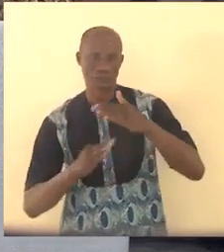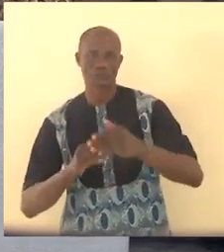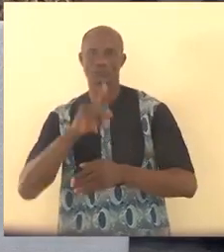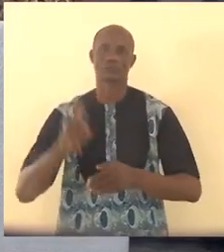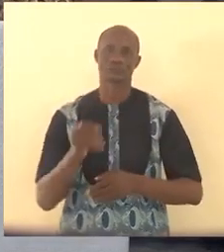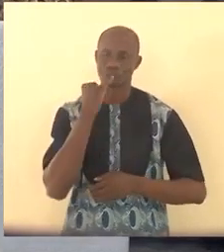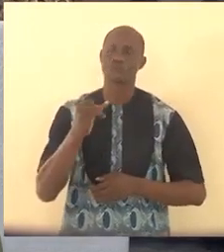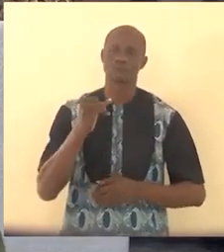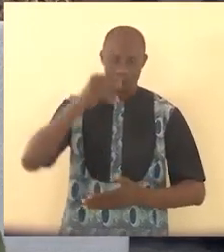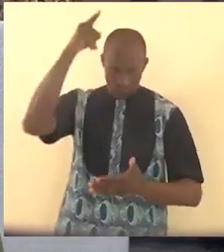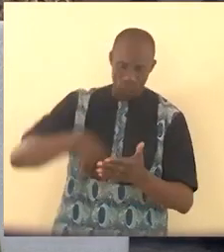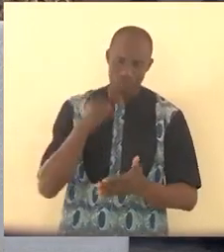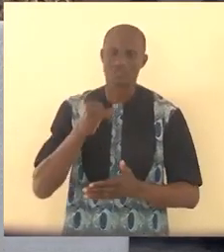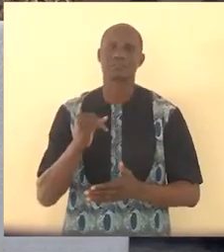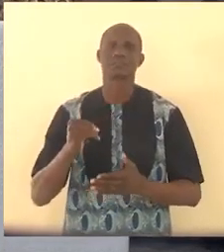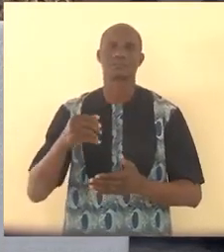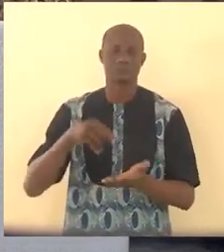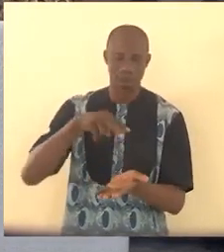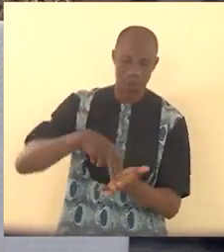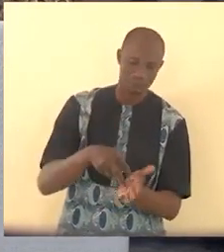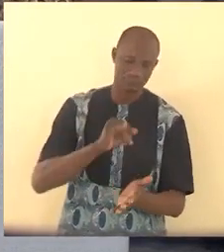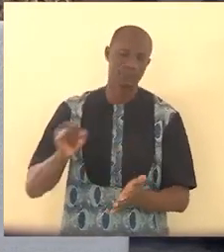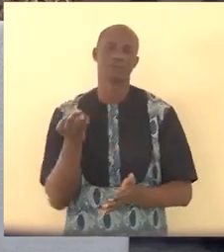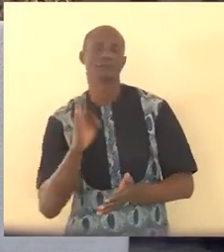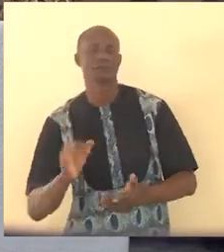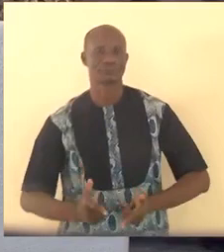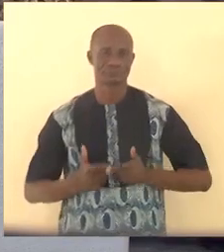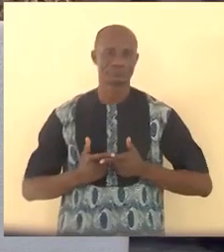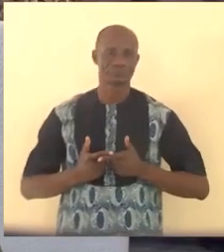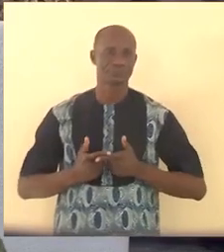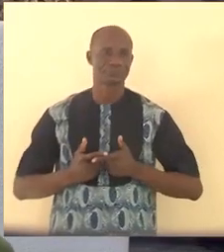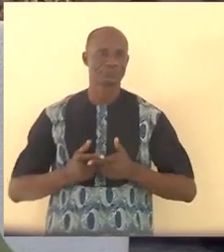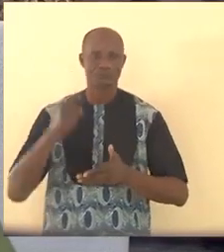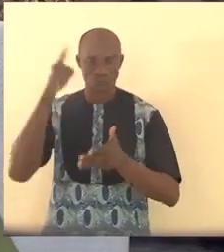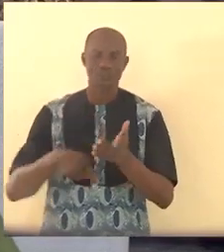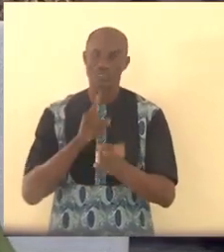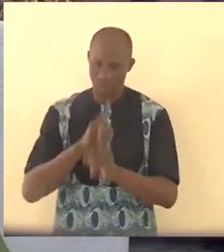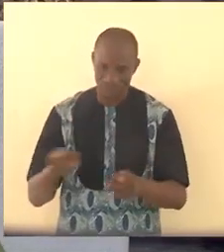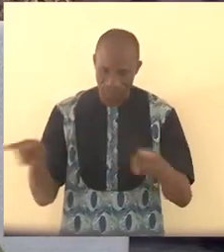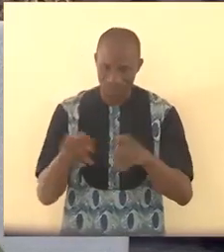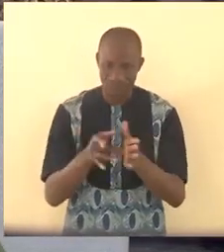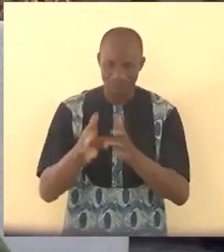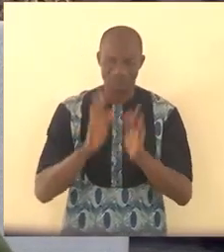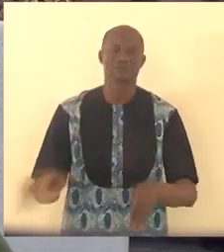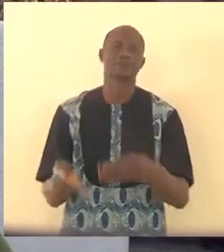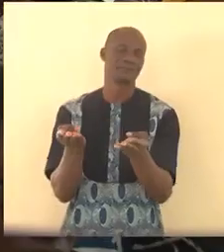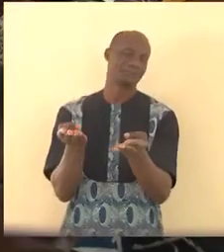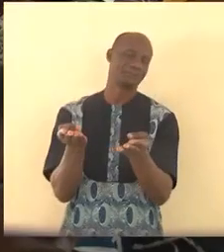is, what is the purpose of life? So, what answer as a Christian will you